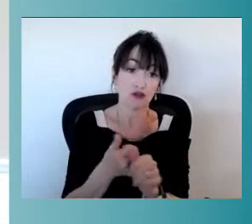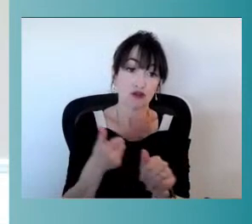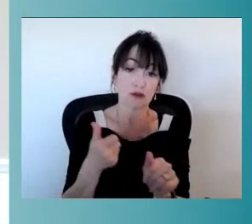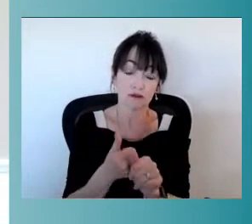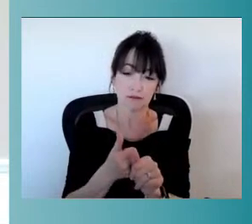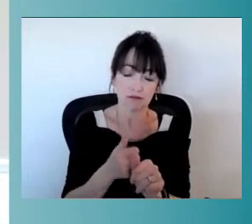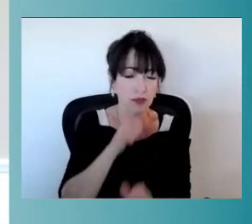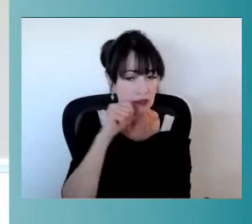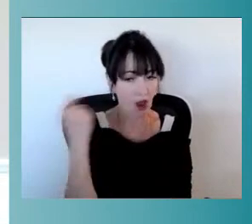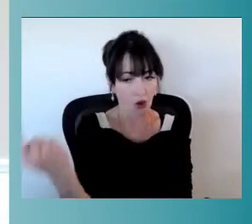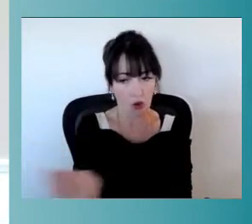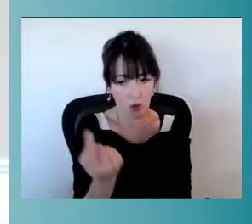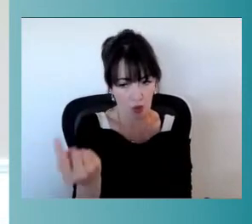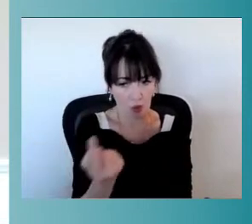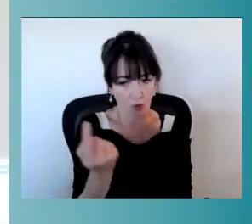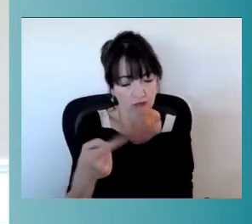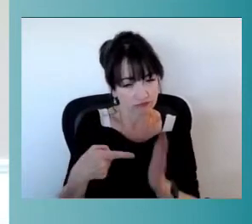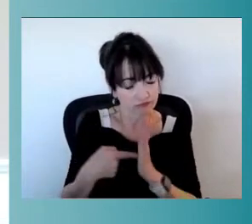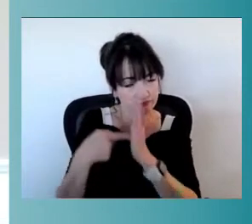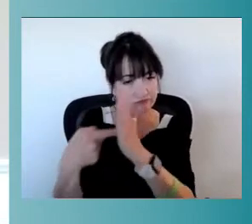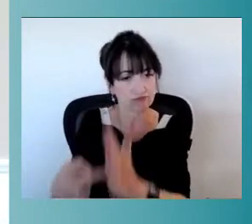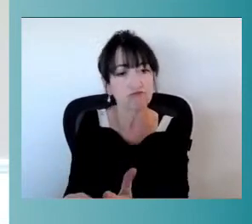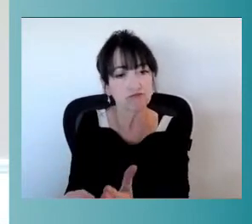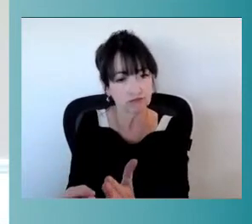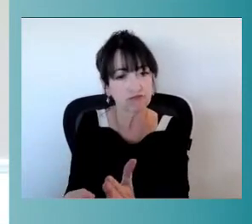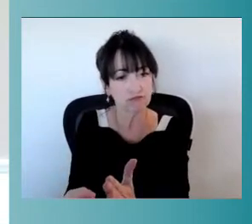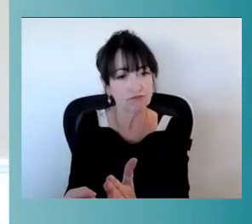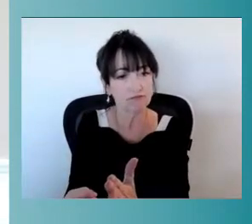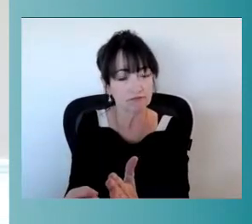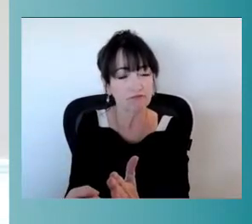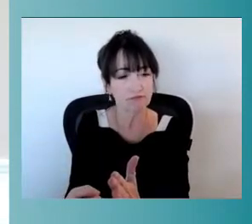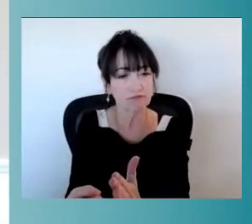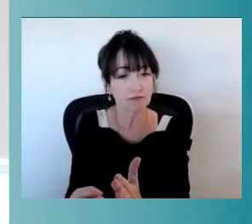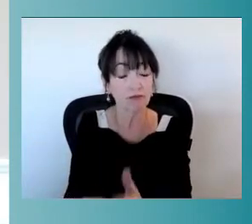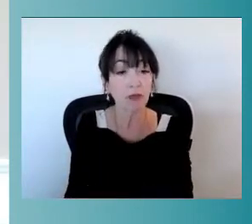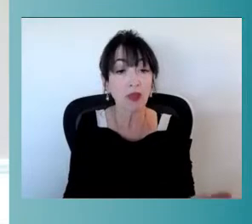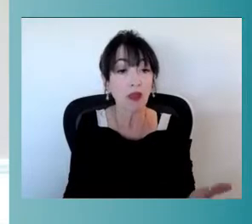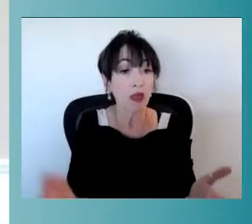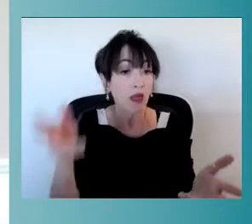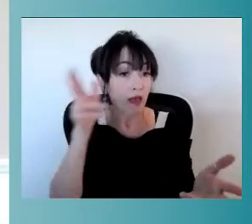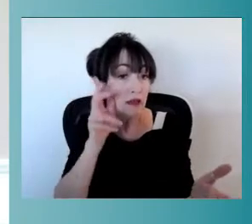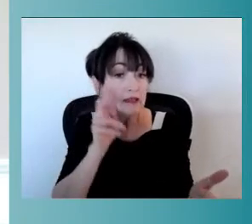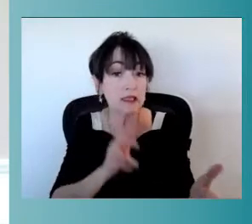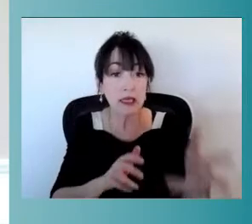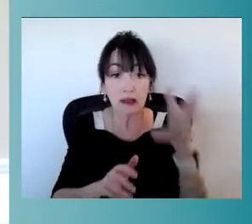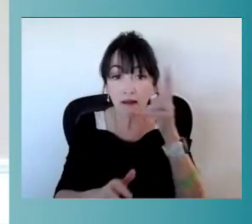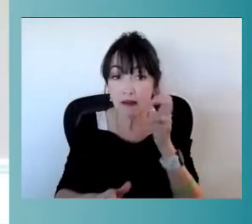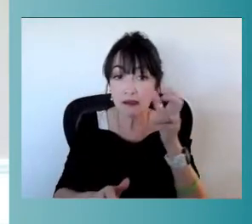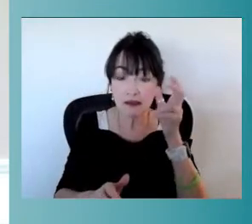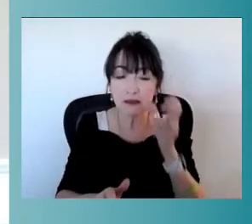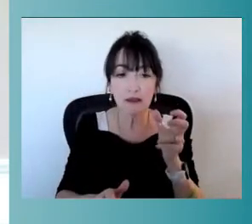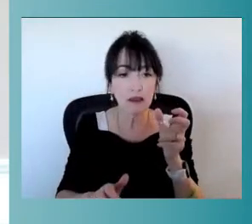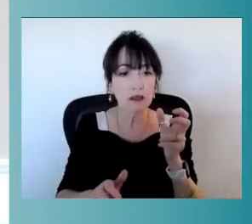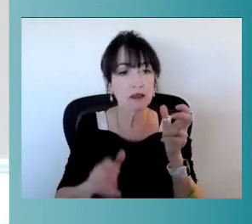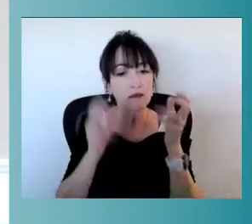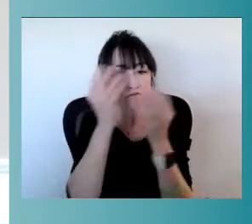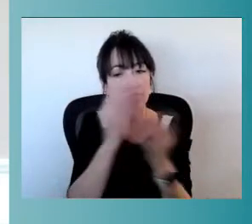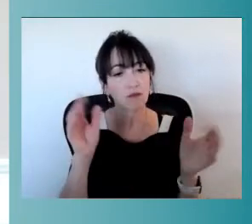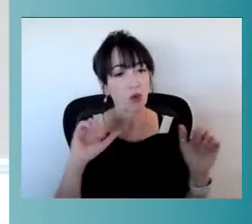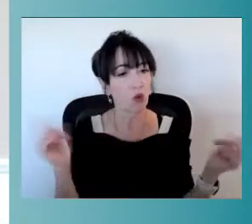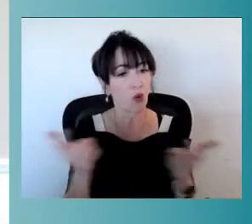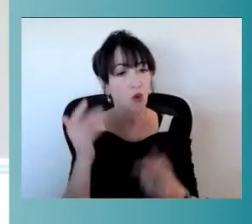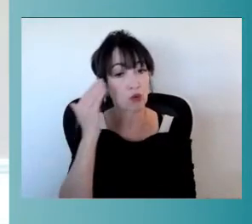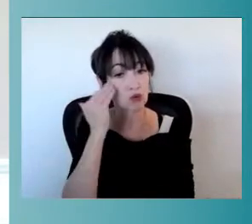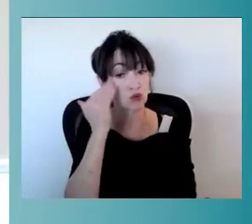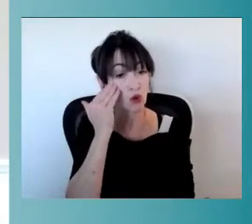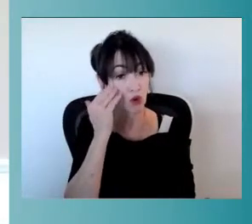alone. It is simply listening, but all of you know that listening is not simple.